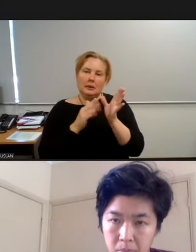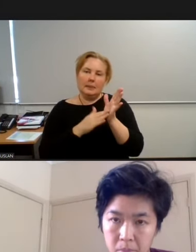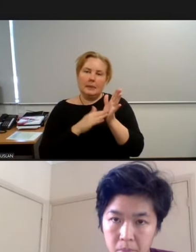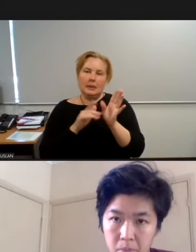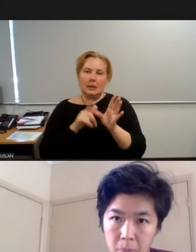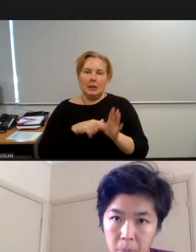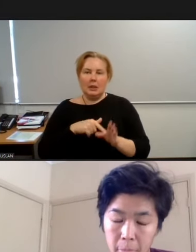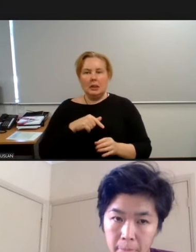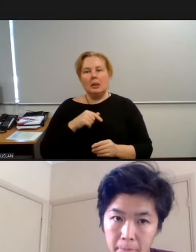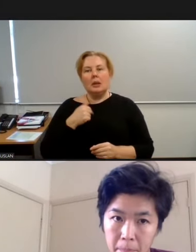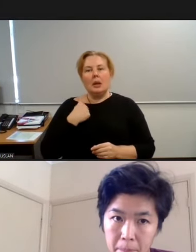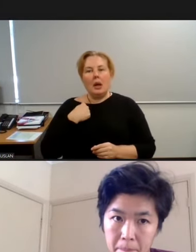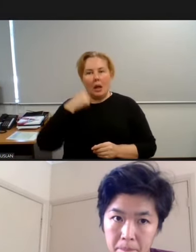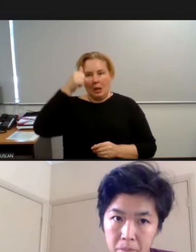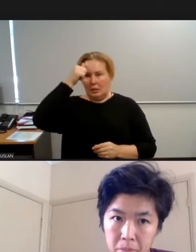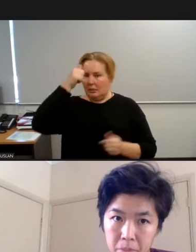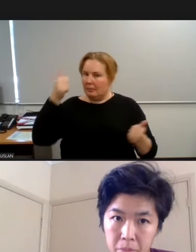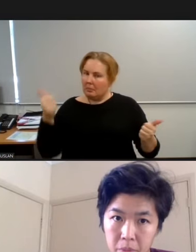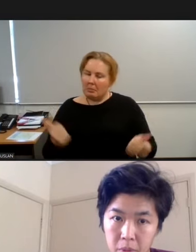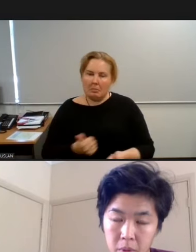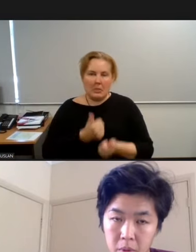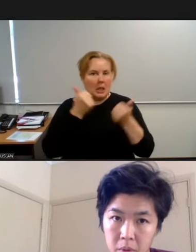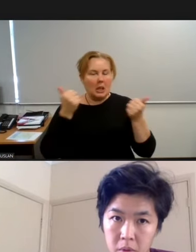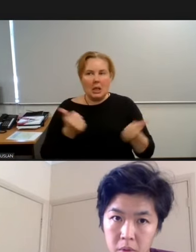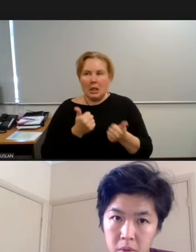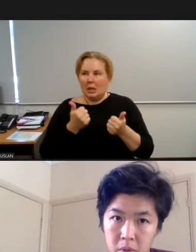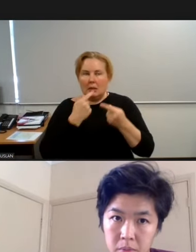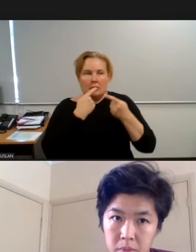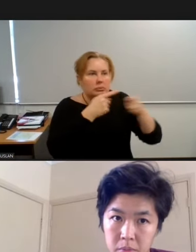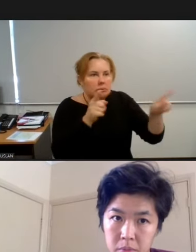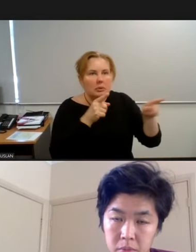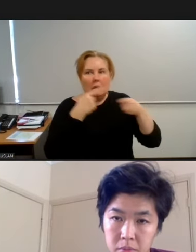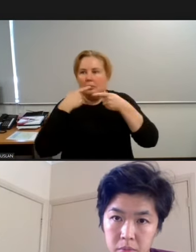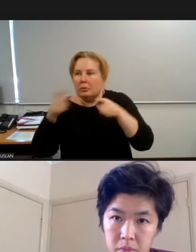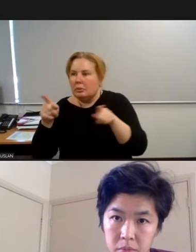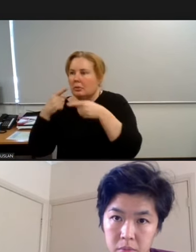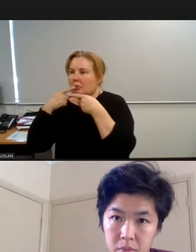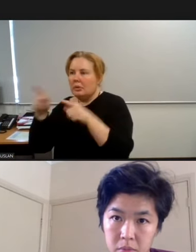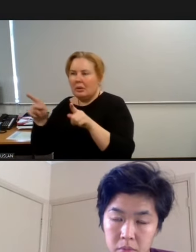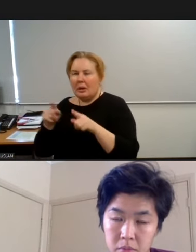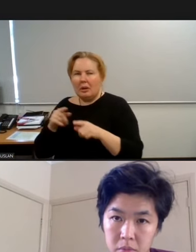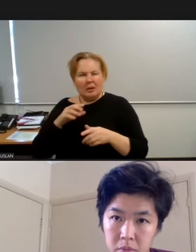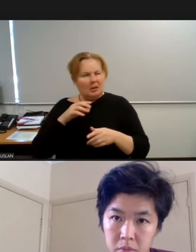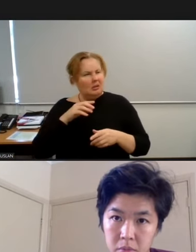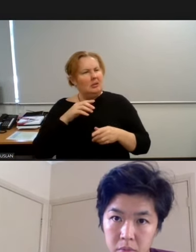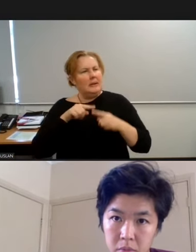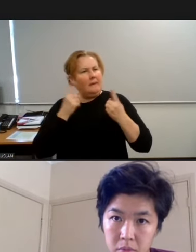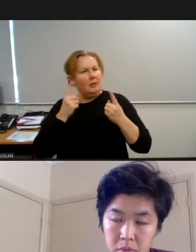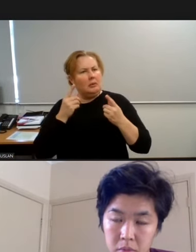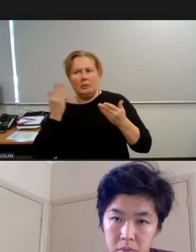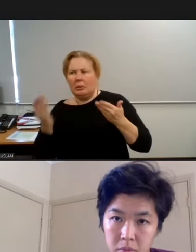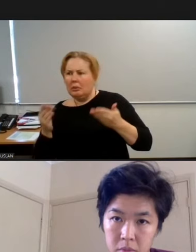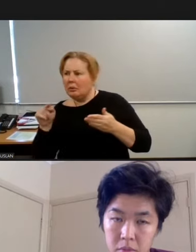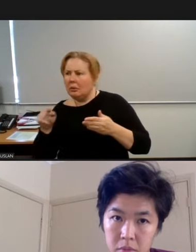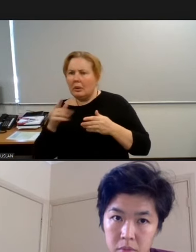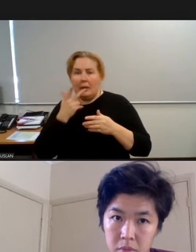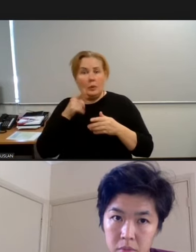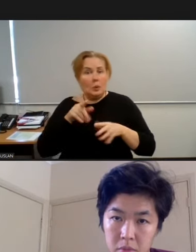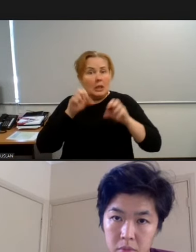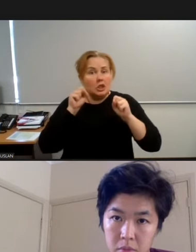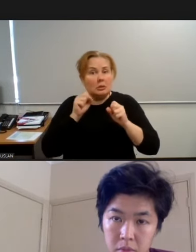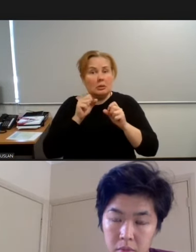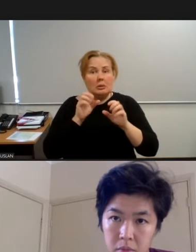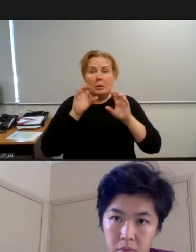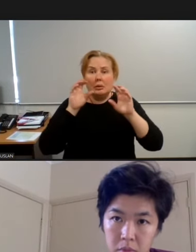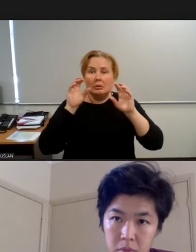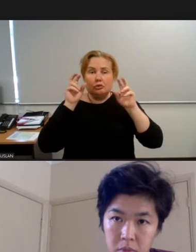there's lots of mixed communications more broadly across the community about what does that mean if you're taking public transport? What does it mean if you're going to the